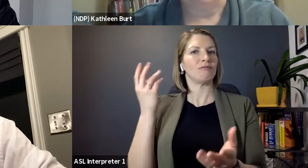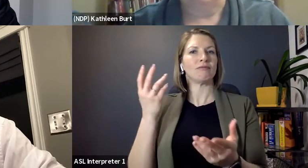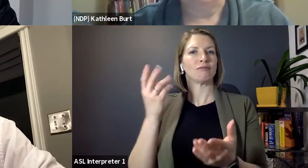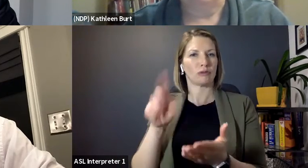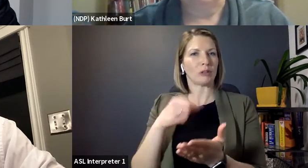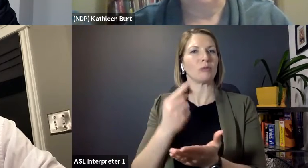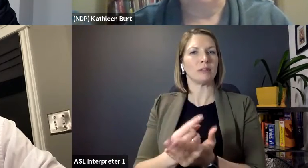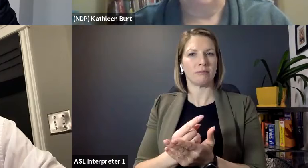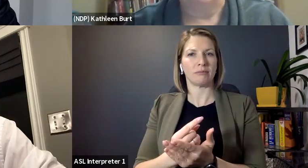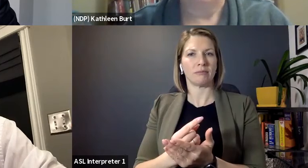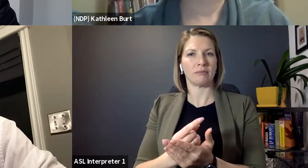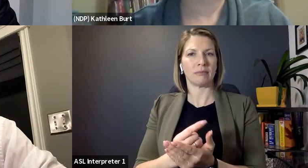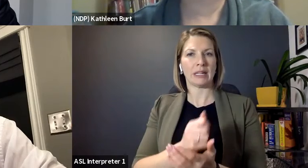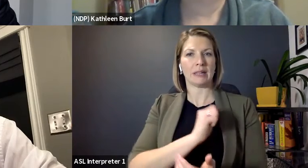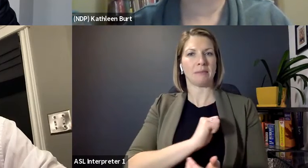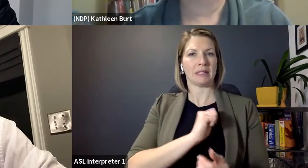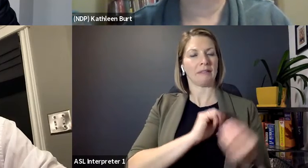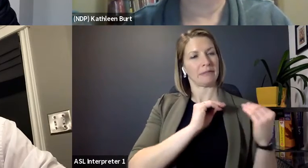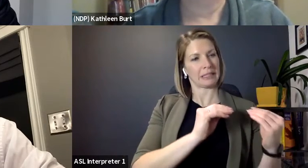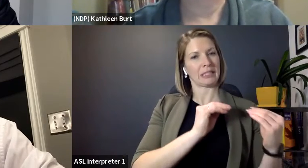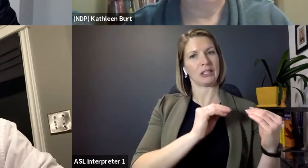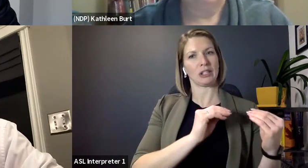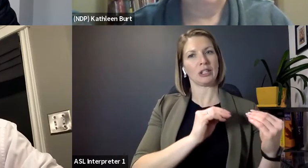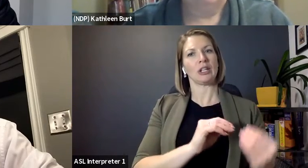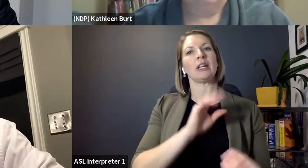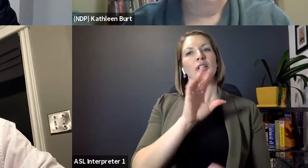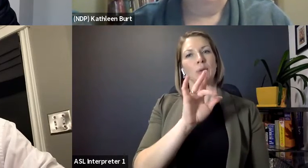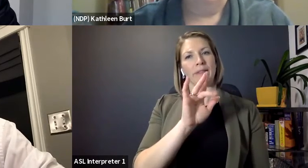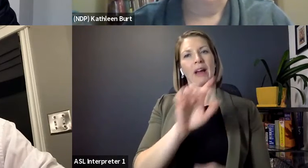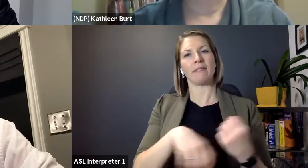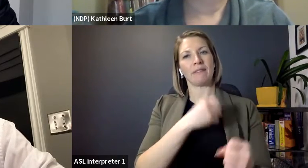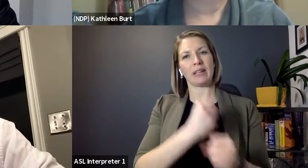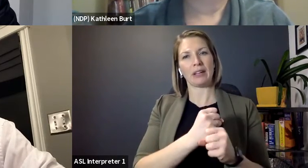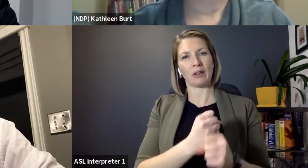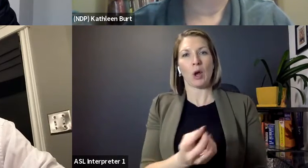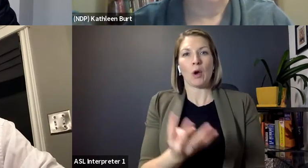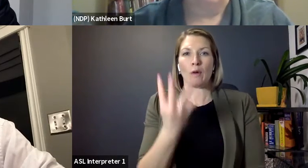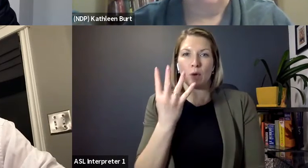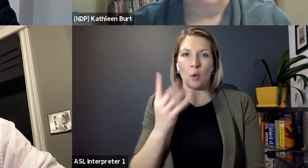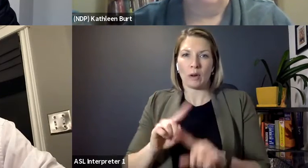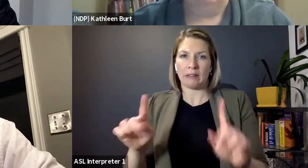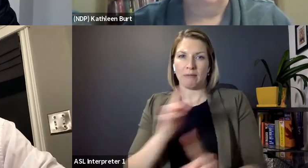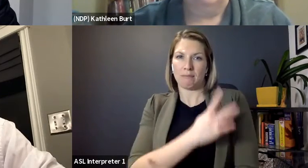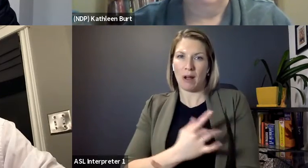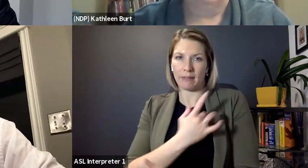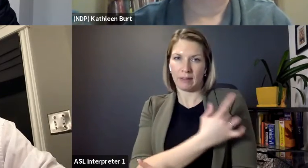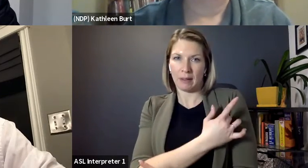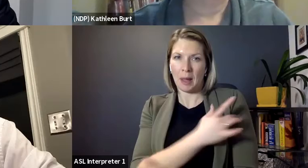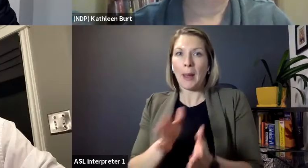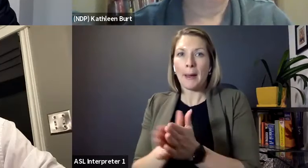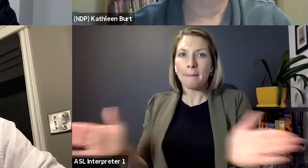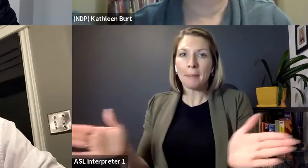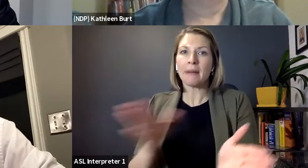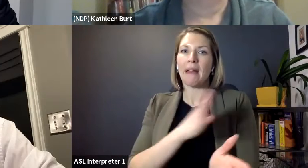spans the 25 years in 4 different provinces with both public and private schools. And I've